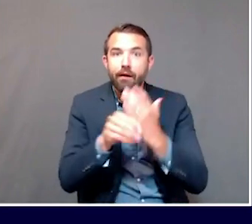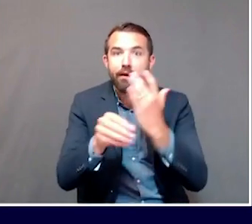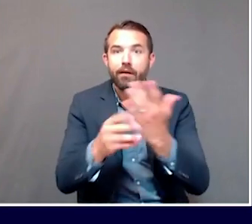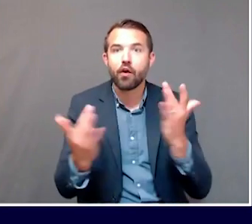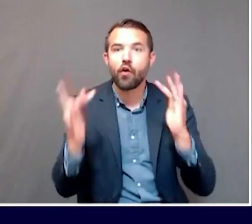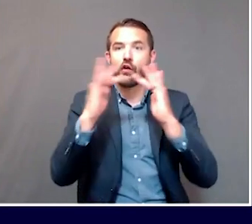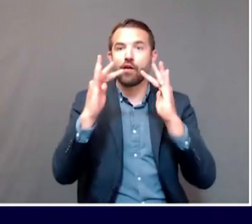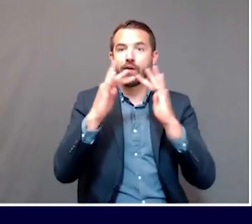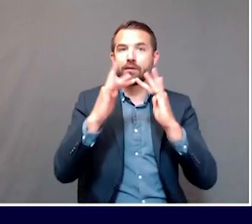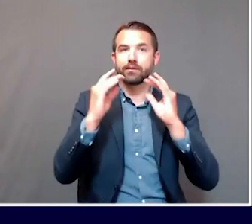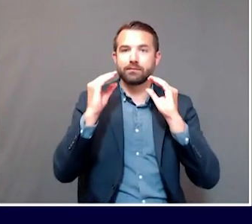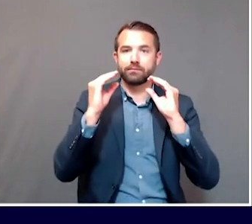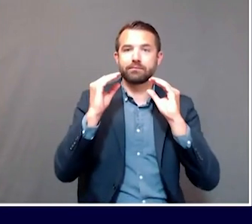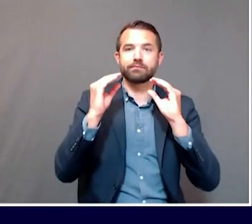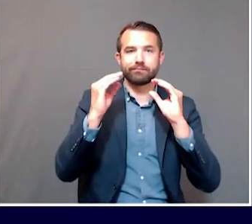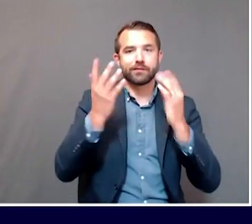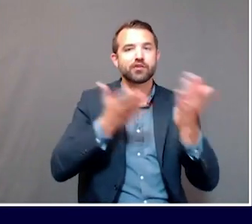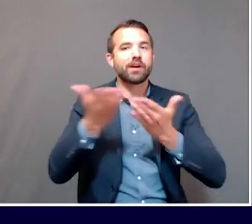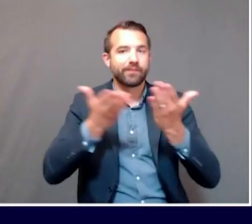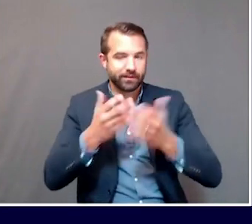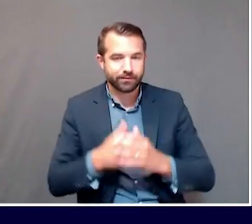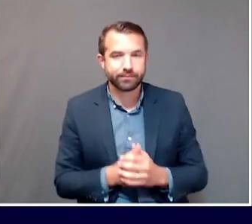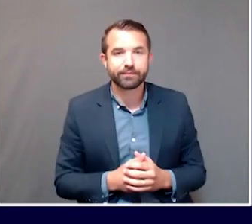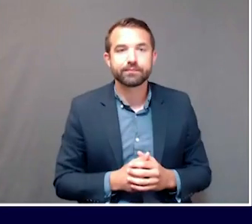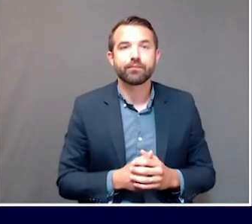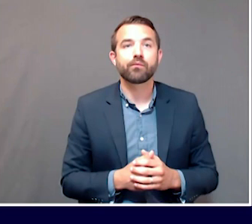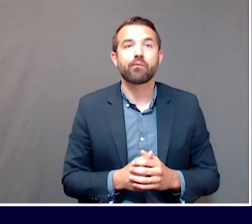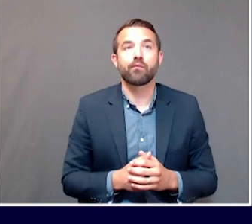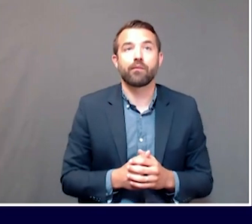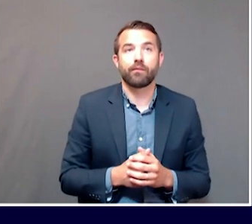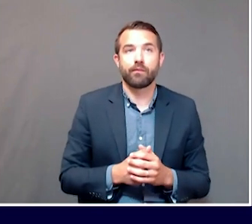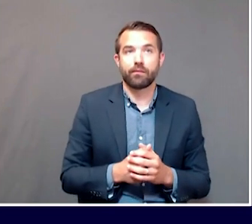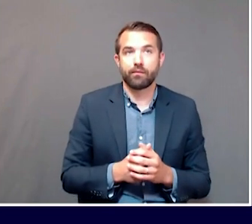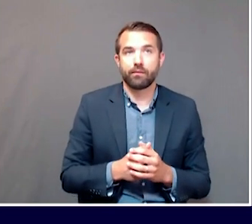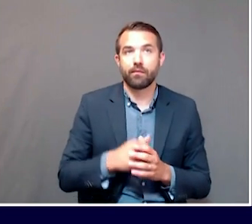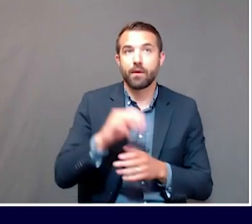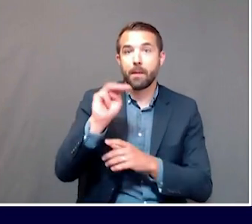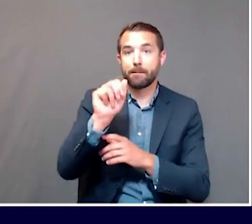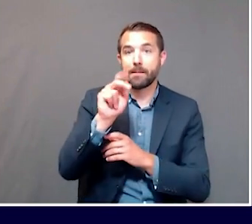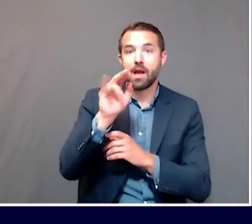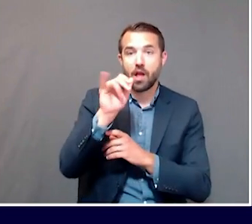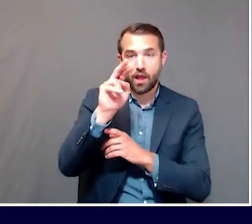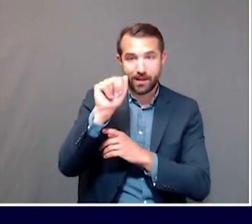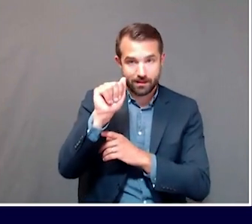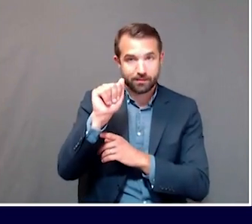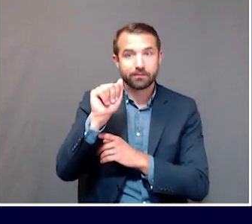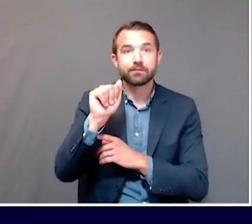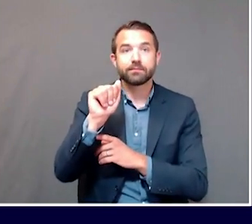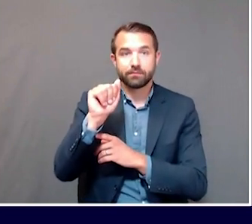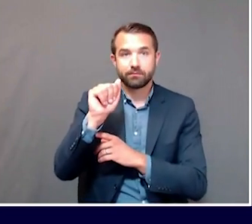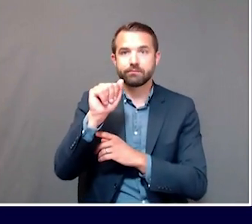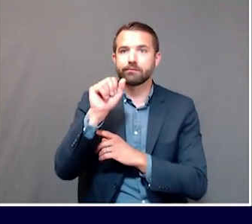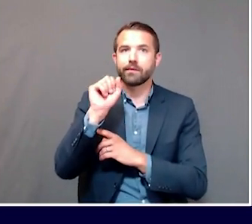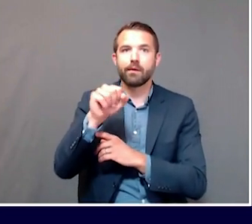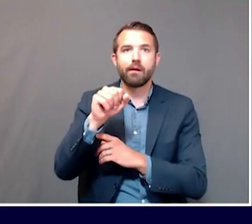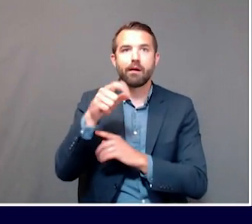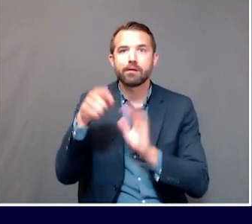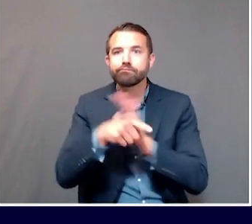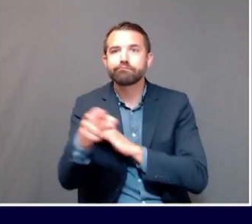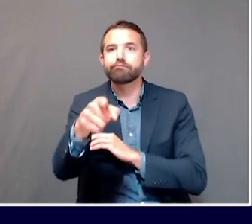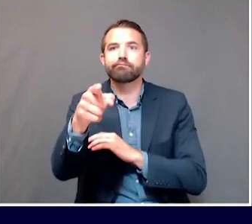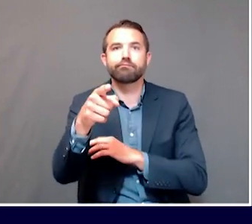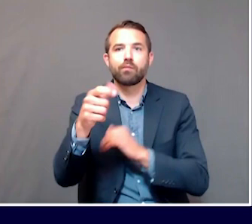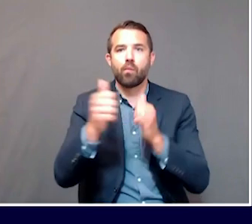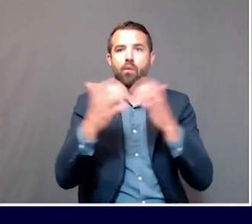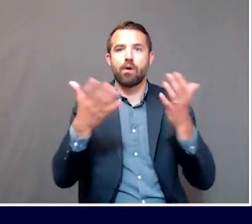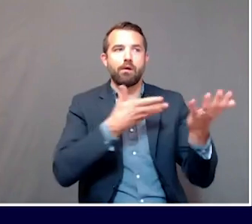spaces like parks, marinas, and municipal buildings. Their grant will support educational materials and training